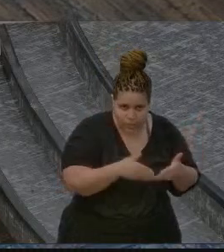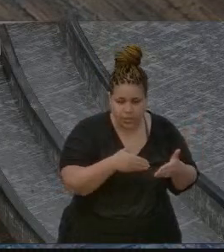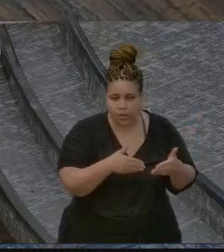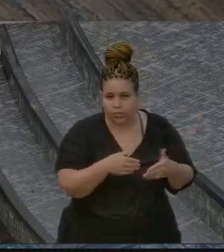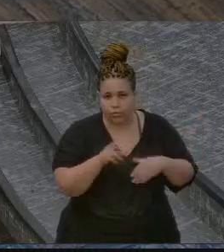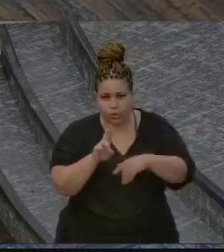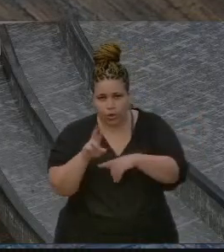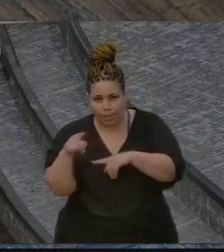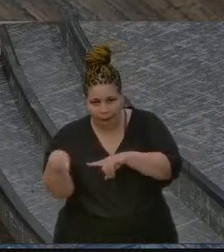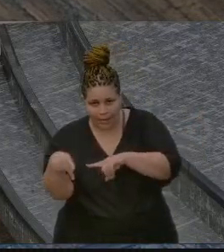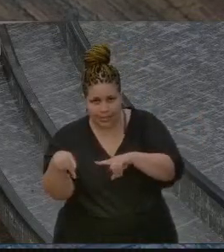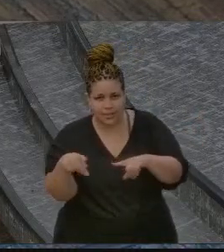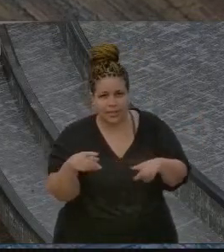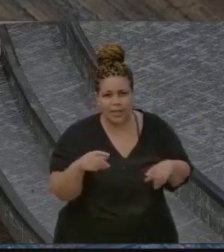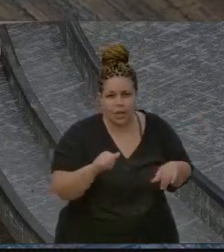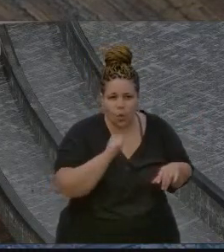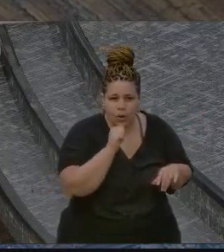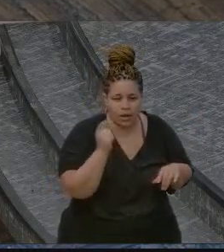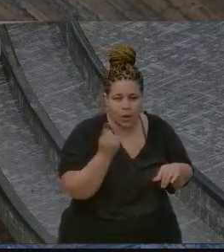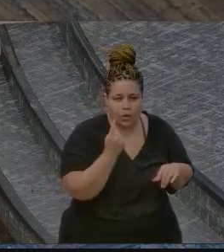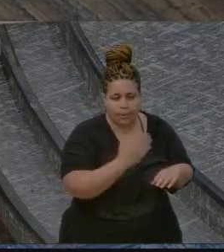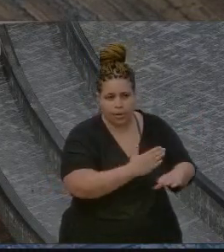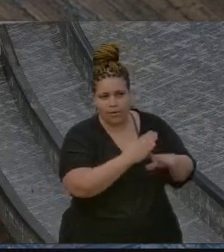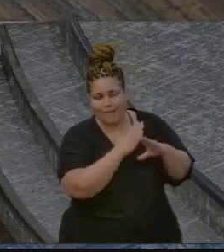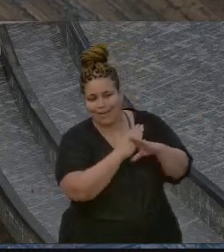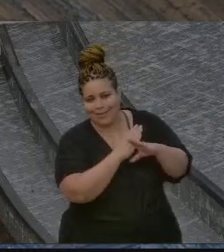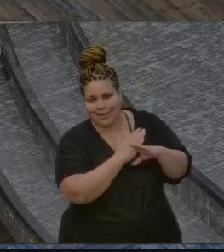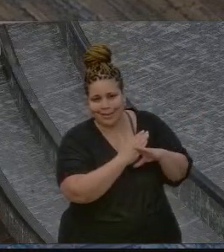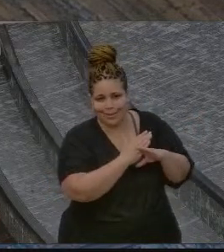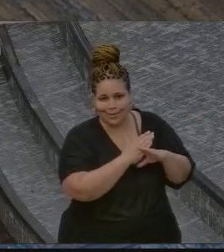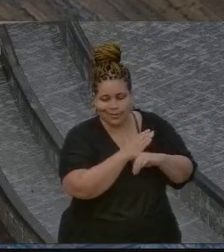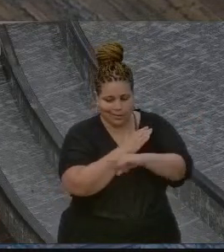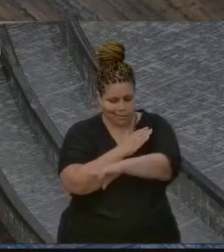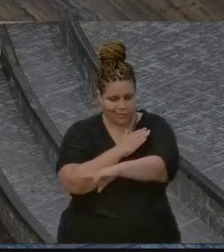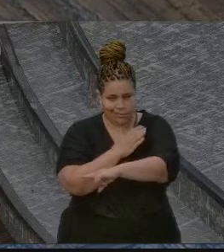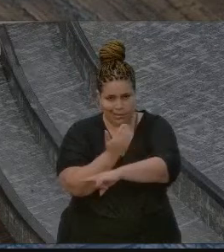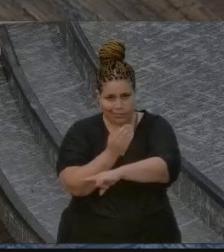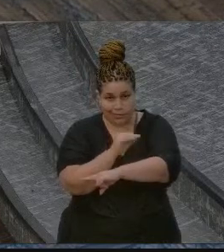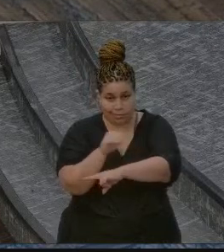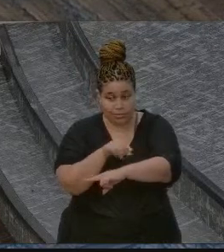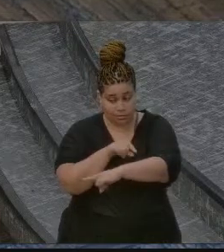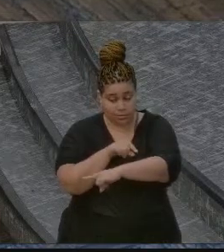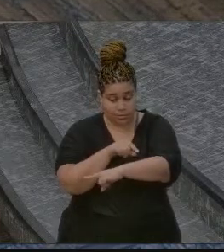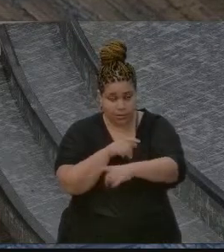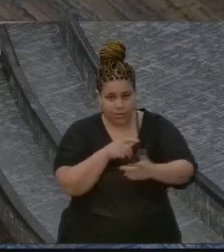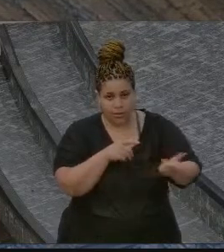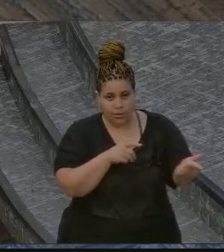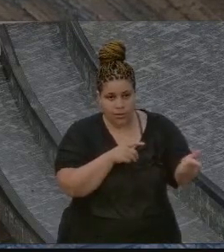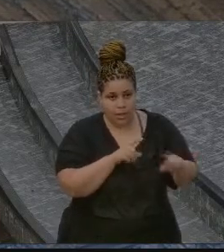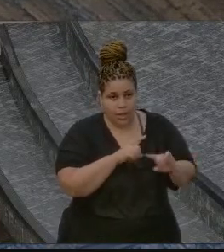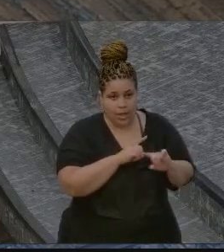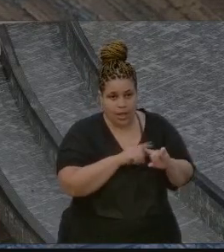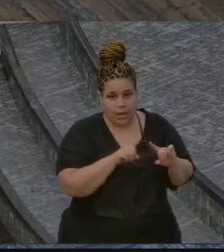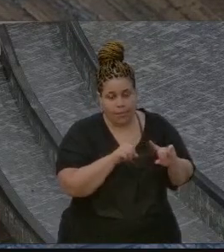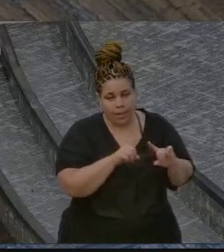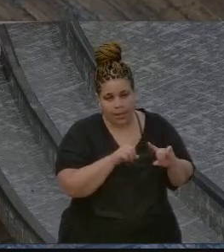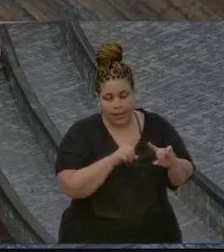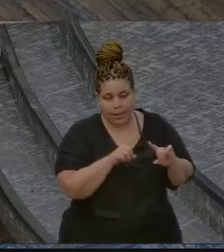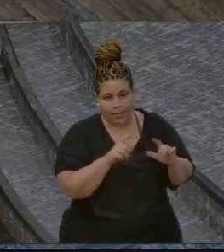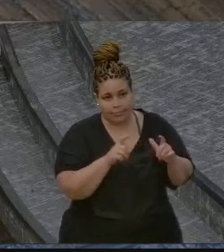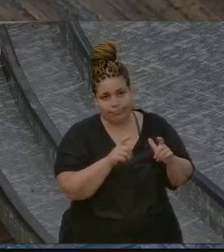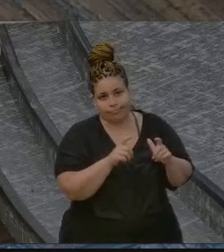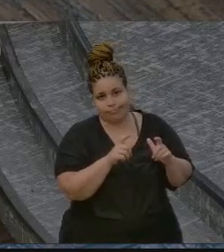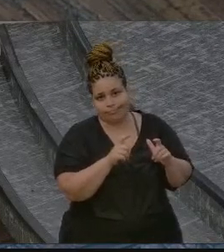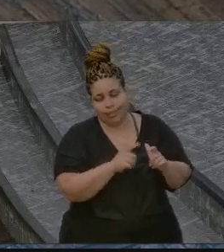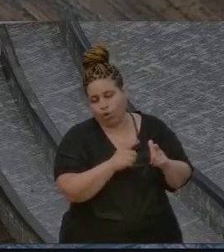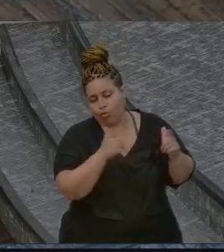only preventing and reducing that 15%, but there's also larger benefits, I believe, that flow